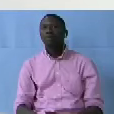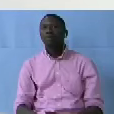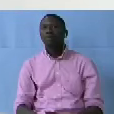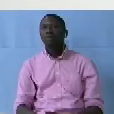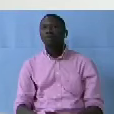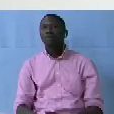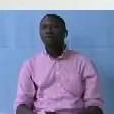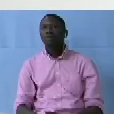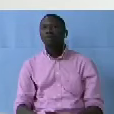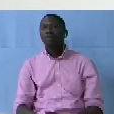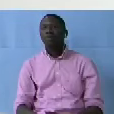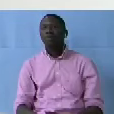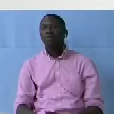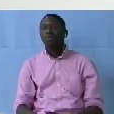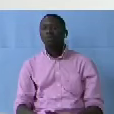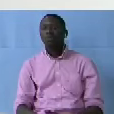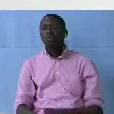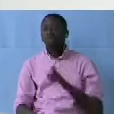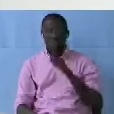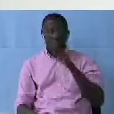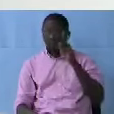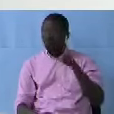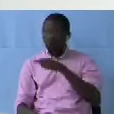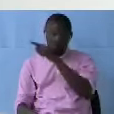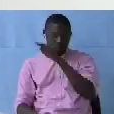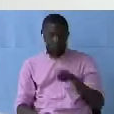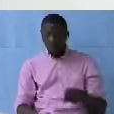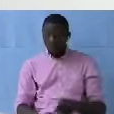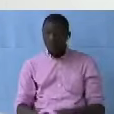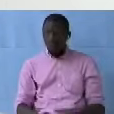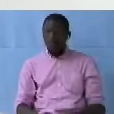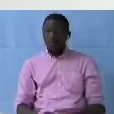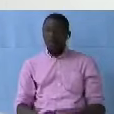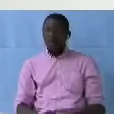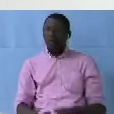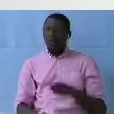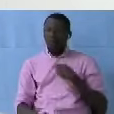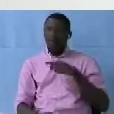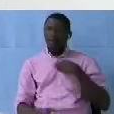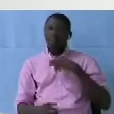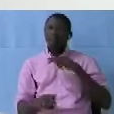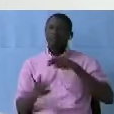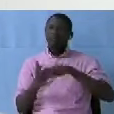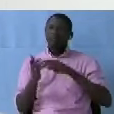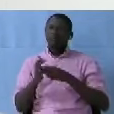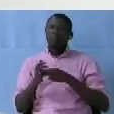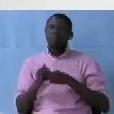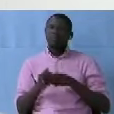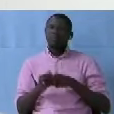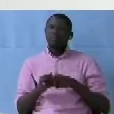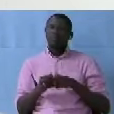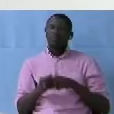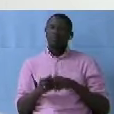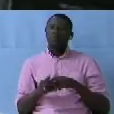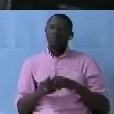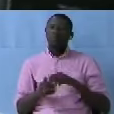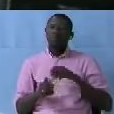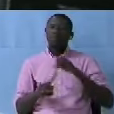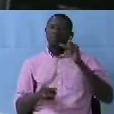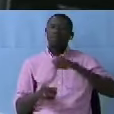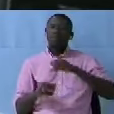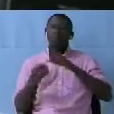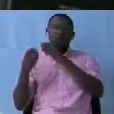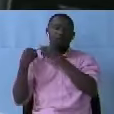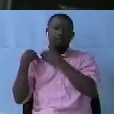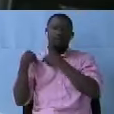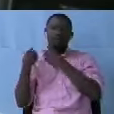it's totally wrong, and I think a gross dereliction of duty to just take these people, parade them on